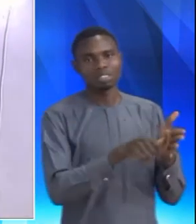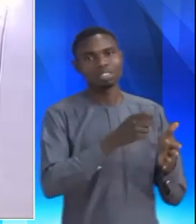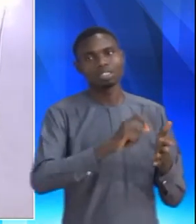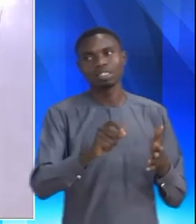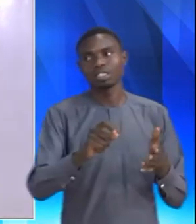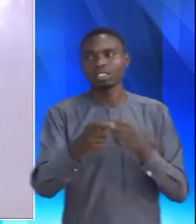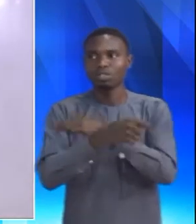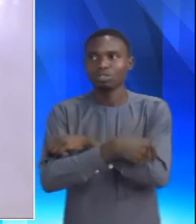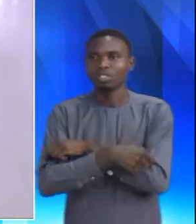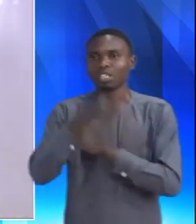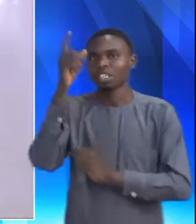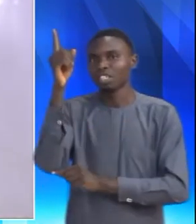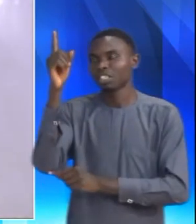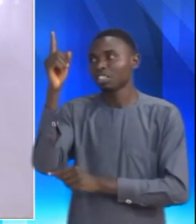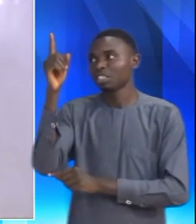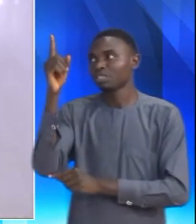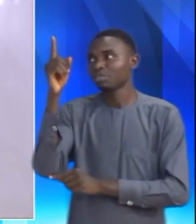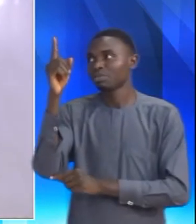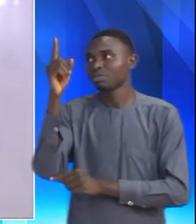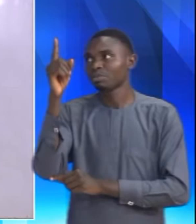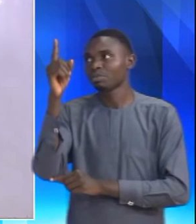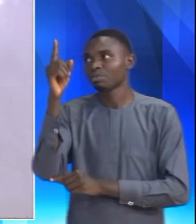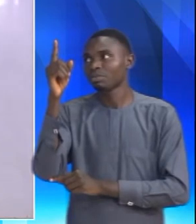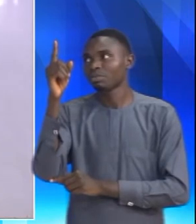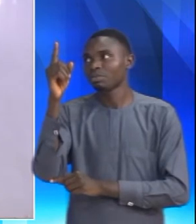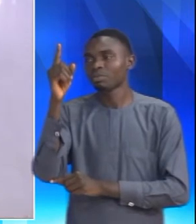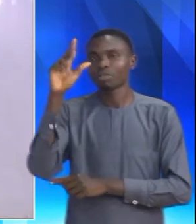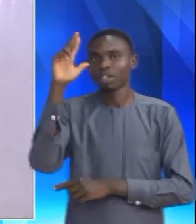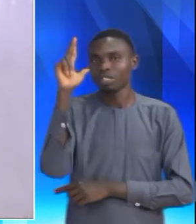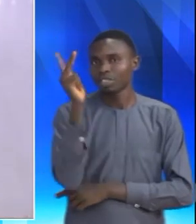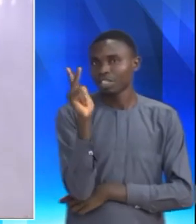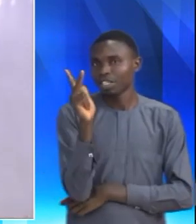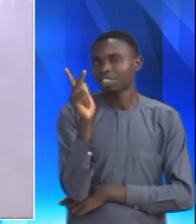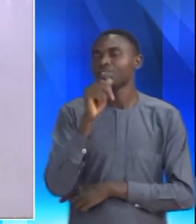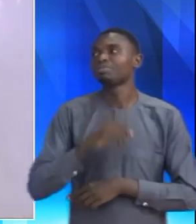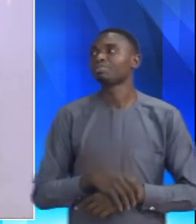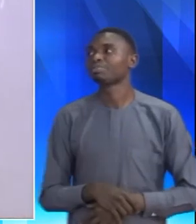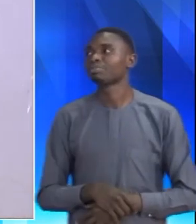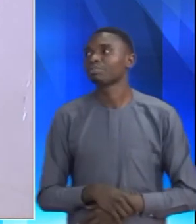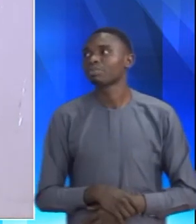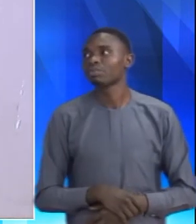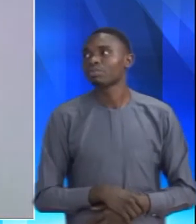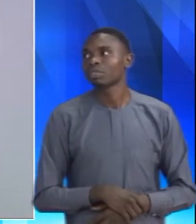Today's date, remind me please, 13th